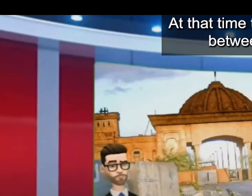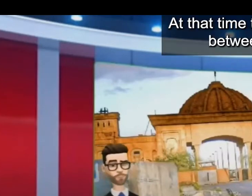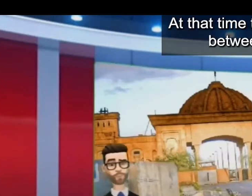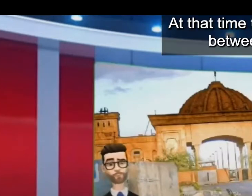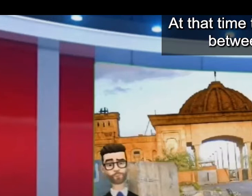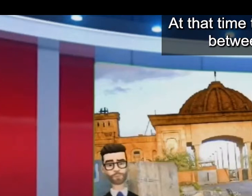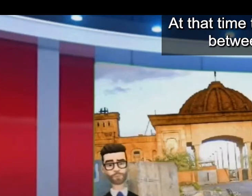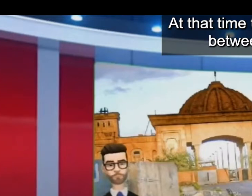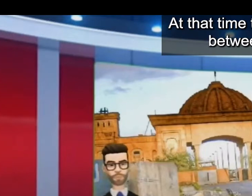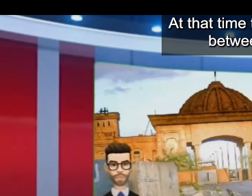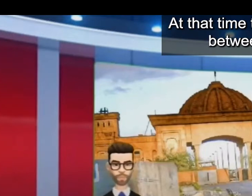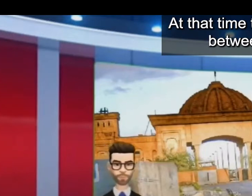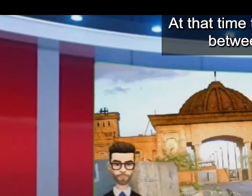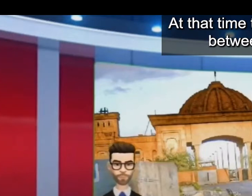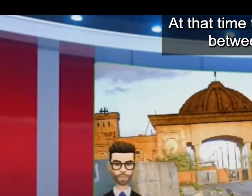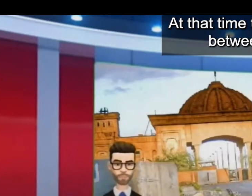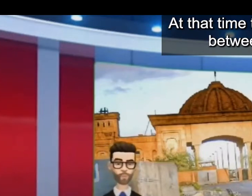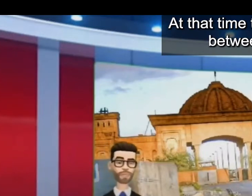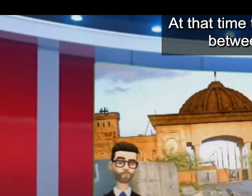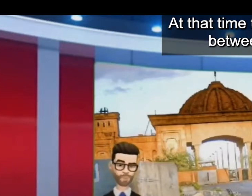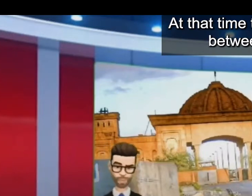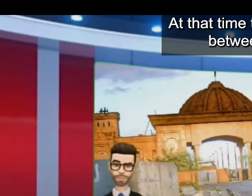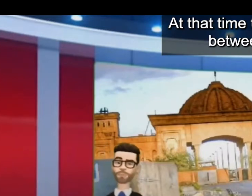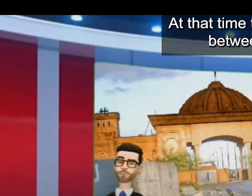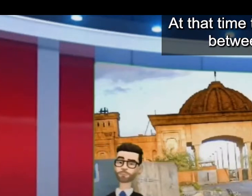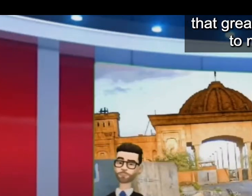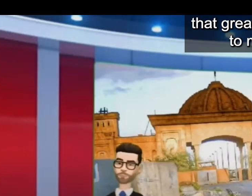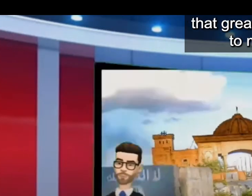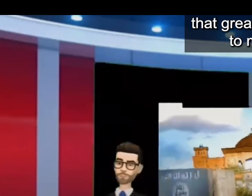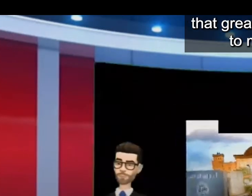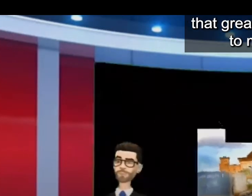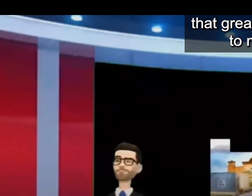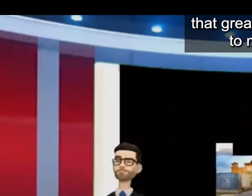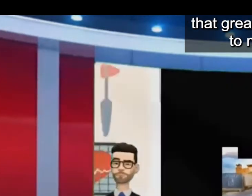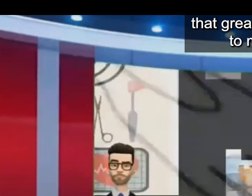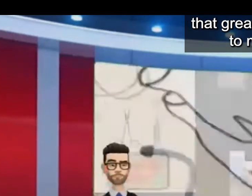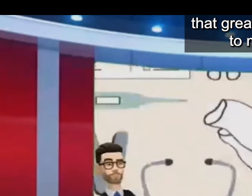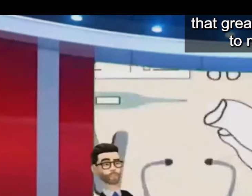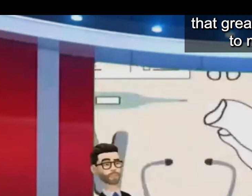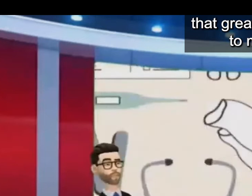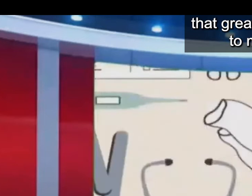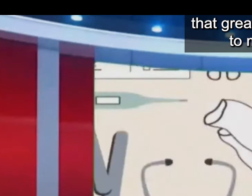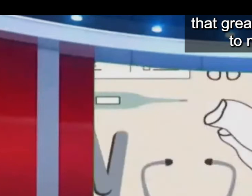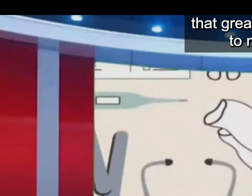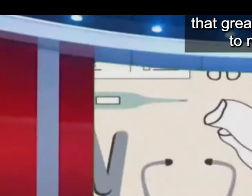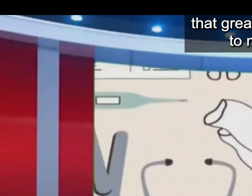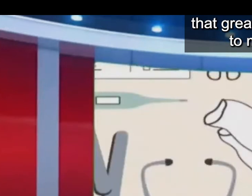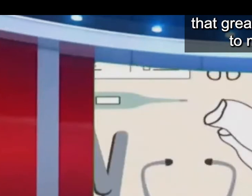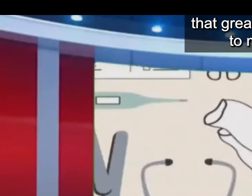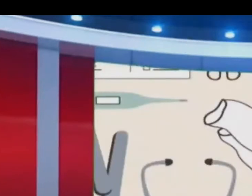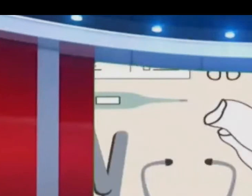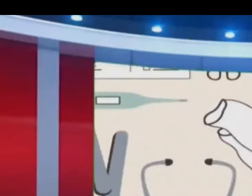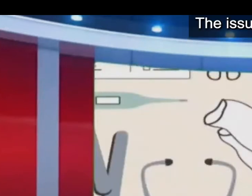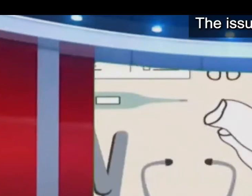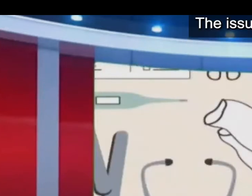that time, there were no clear roads between Sinjar and Mosul and Dakuk, which greatly limited accessibility to medical